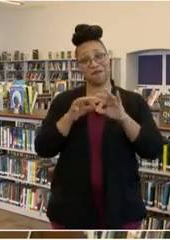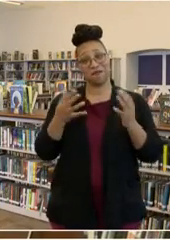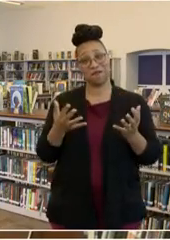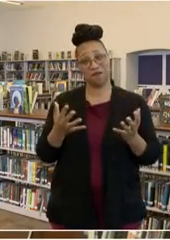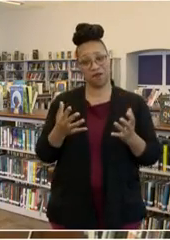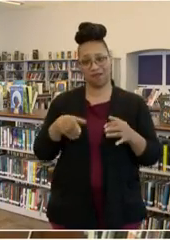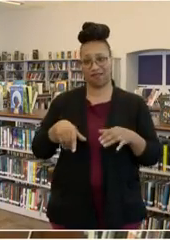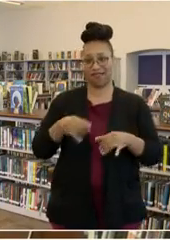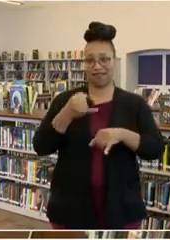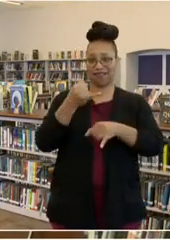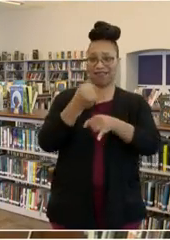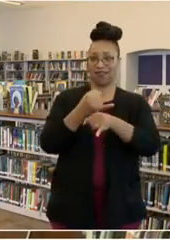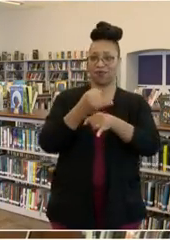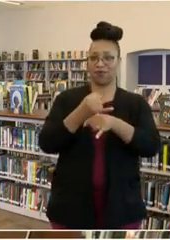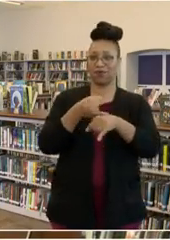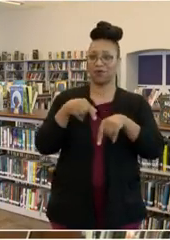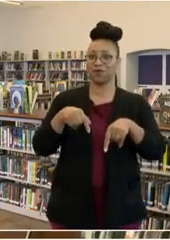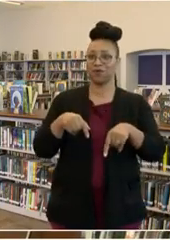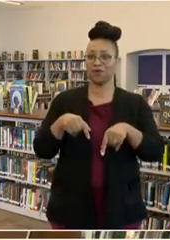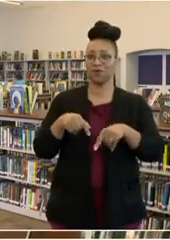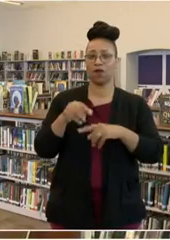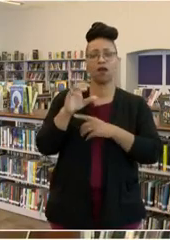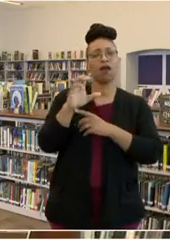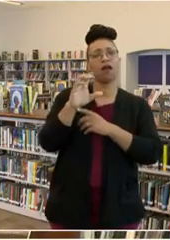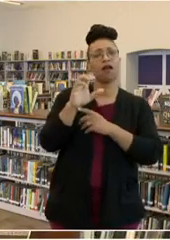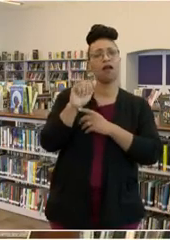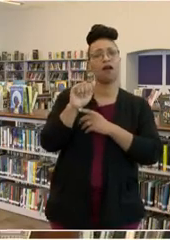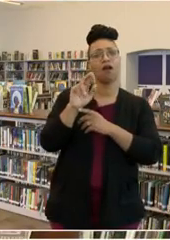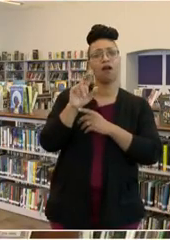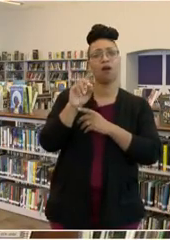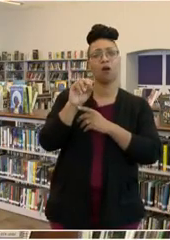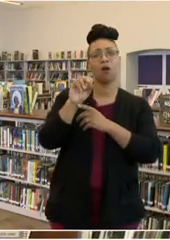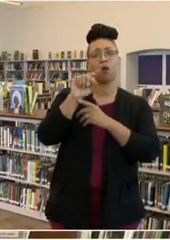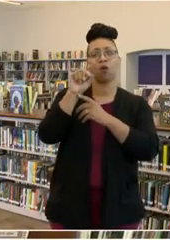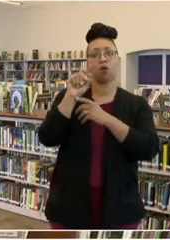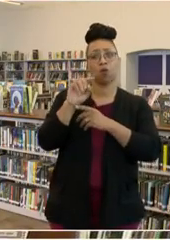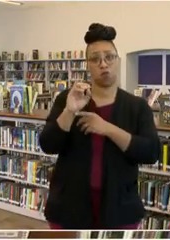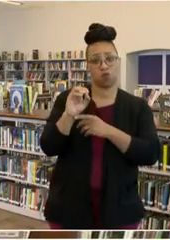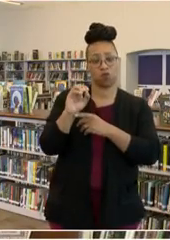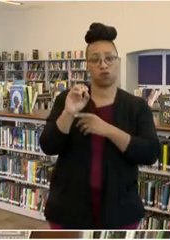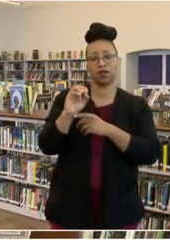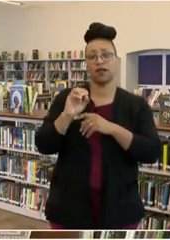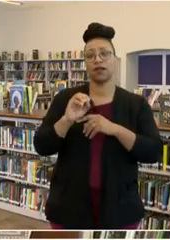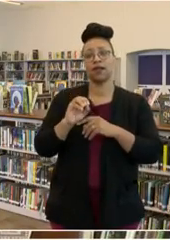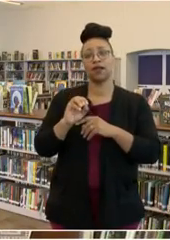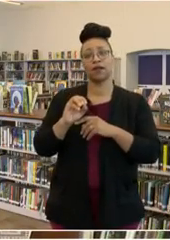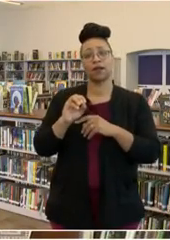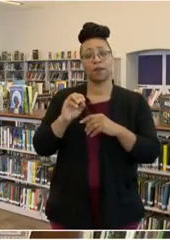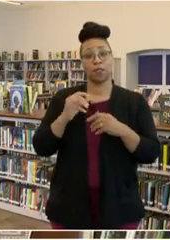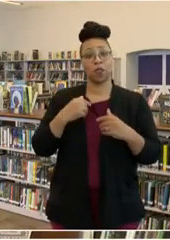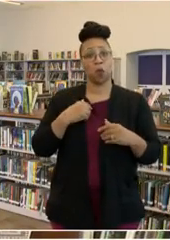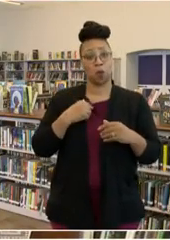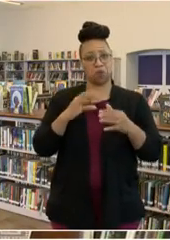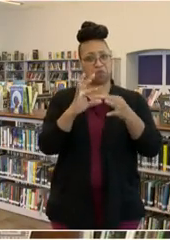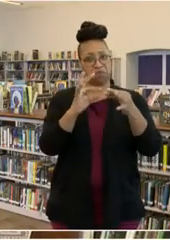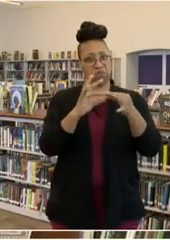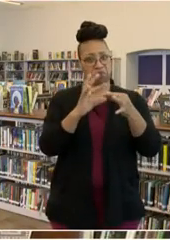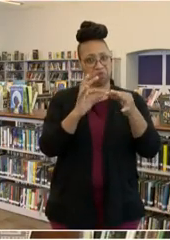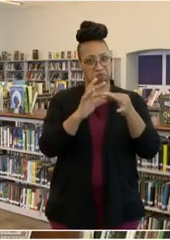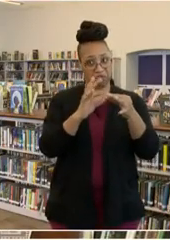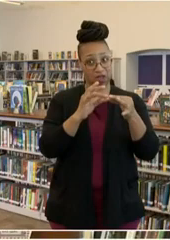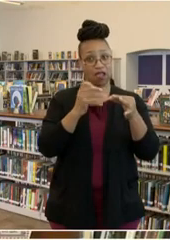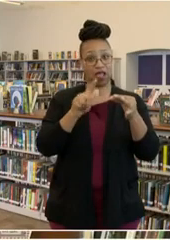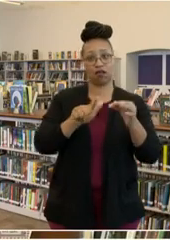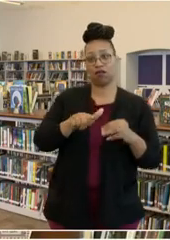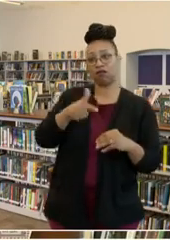proud principal here. It's going to, of course, before I introduce my guest that's going to introduce the mayor, I just want to